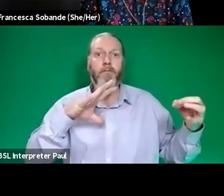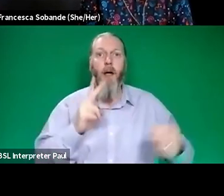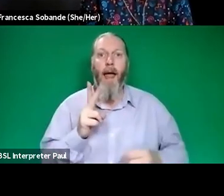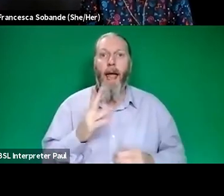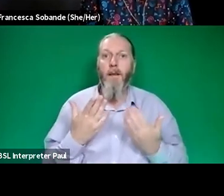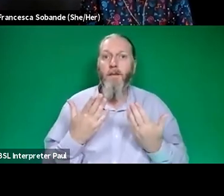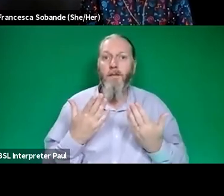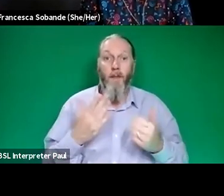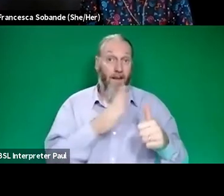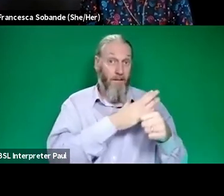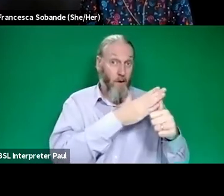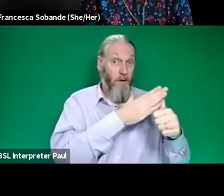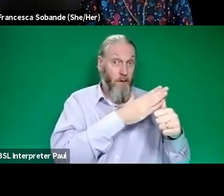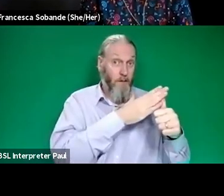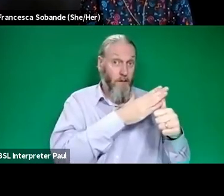and Francesco talked about, that